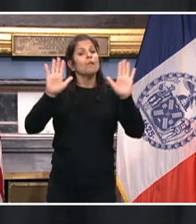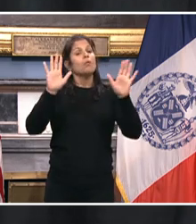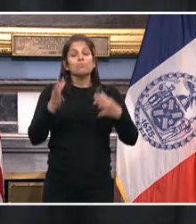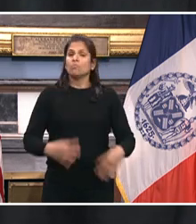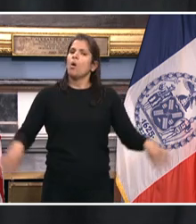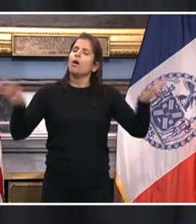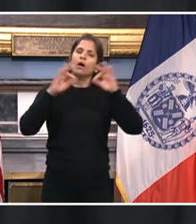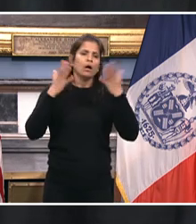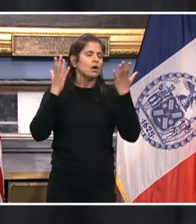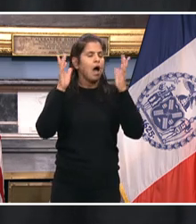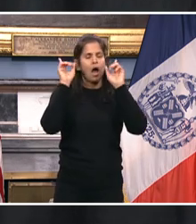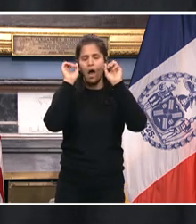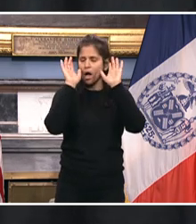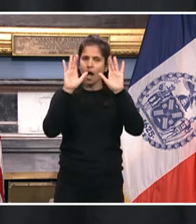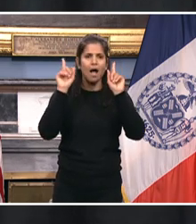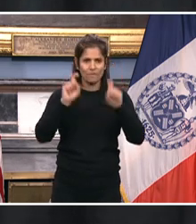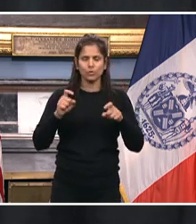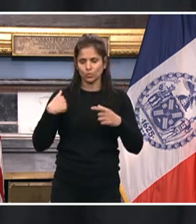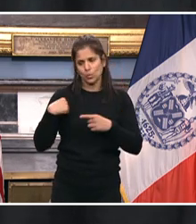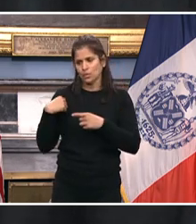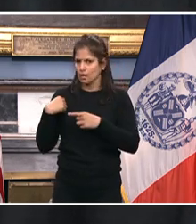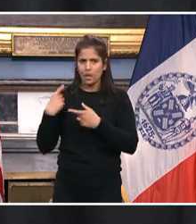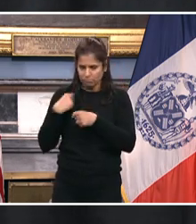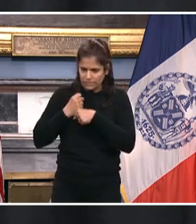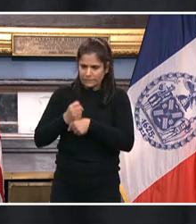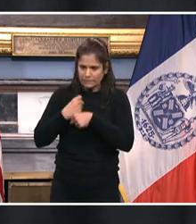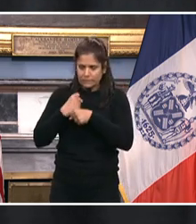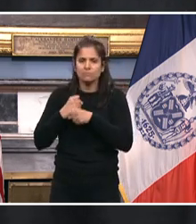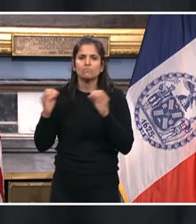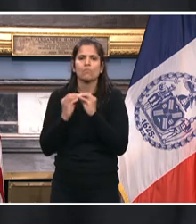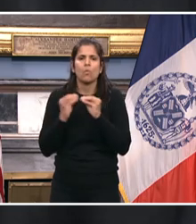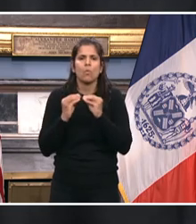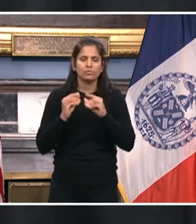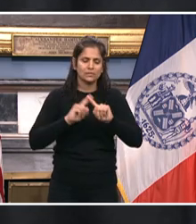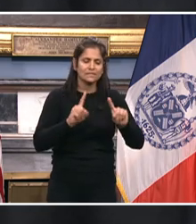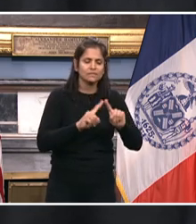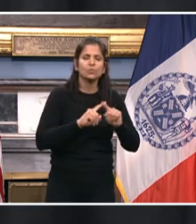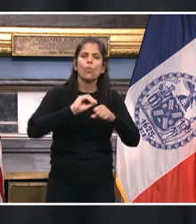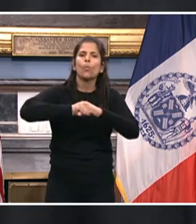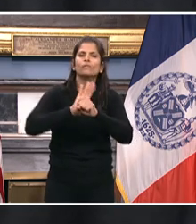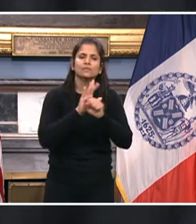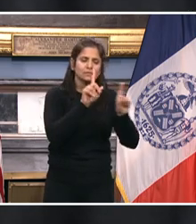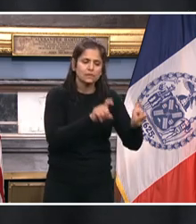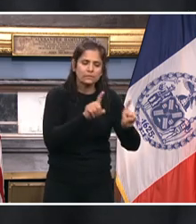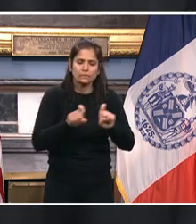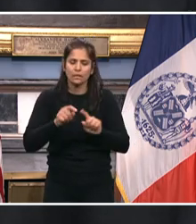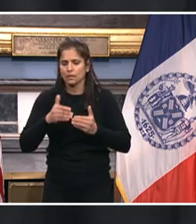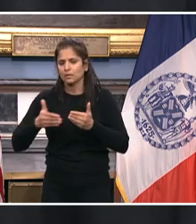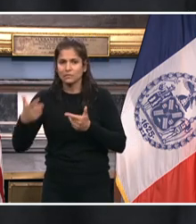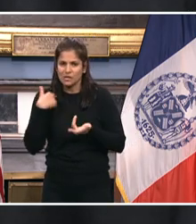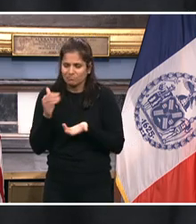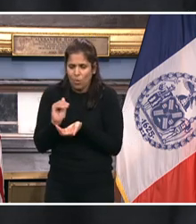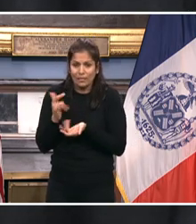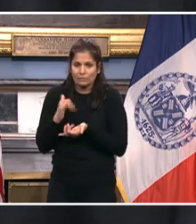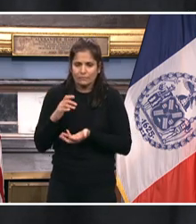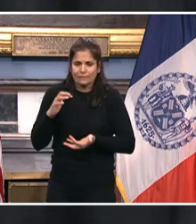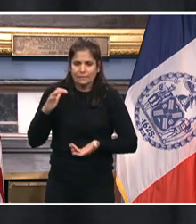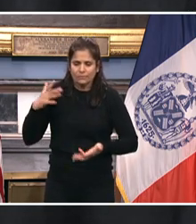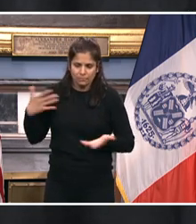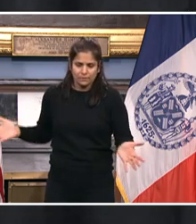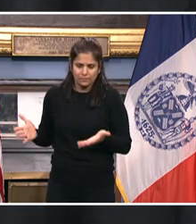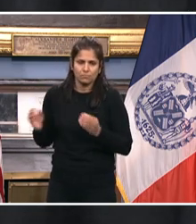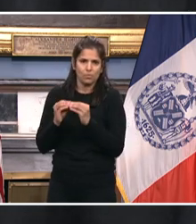day. Do you have an update, I guess, for all the students, parents, caretakers, and teachers listening in at home for what's going to